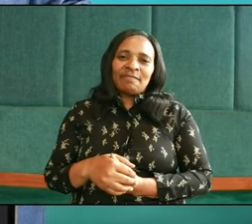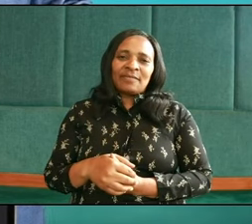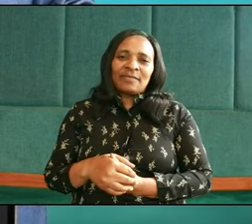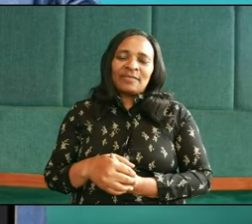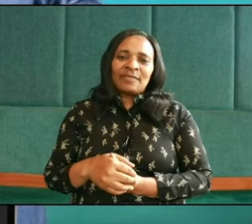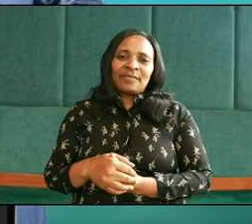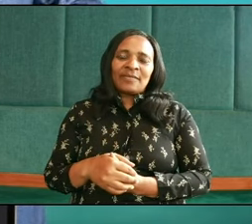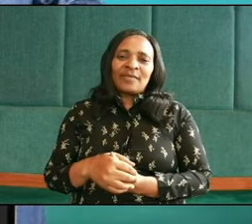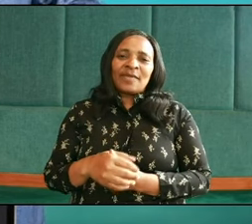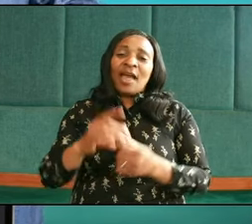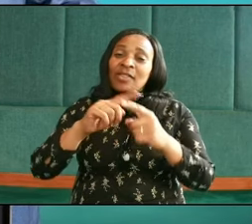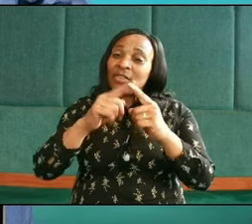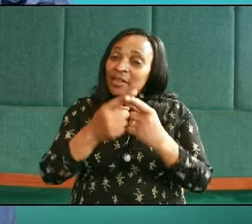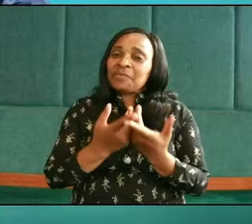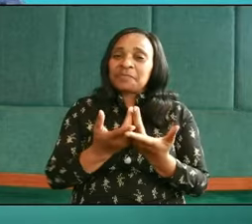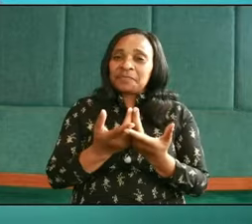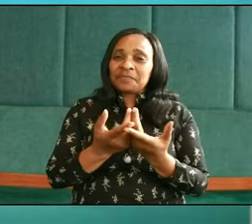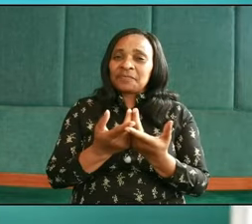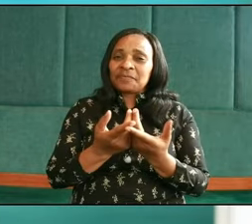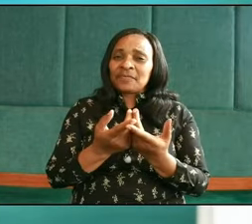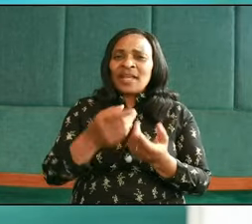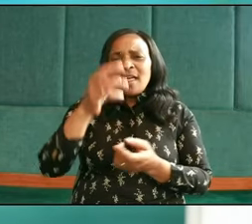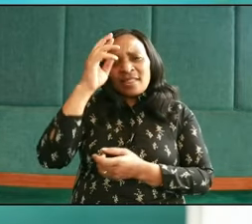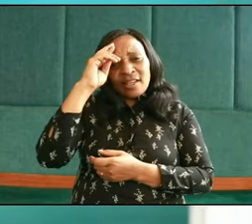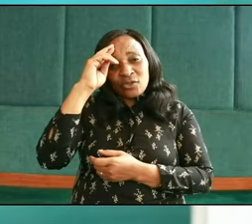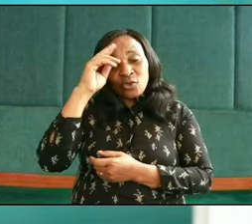By the way, the reason